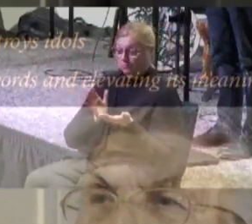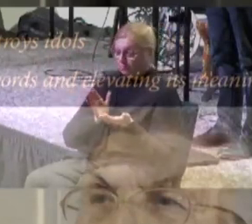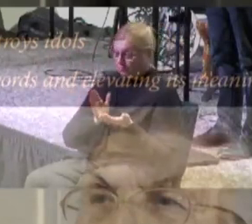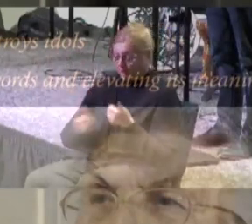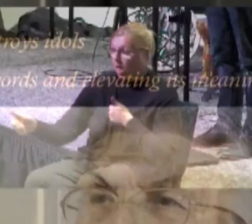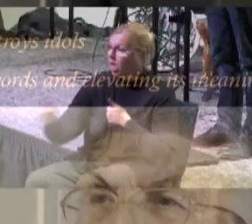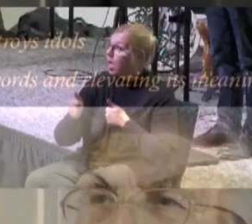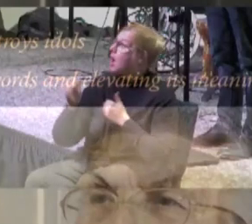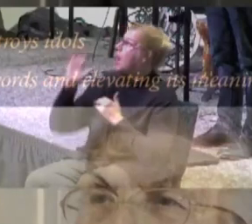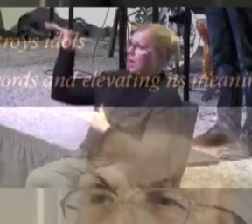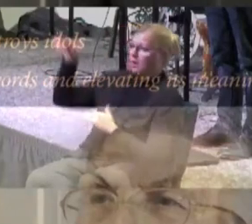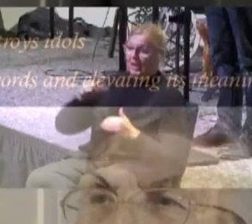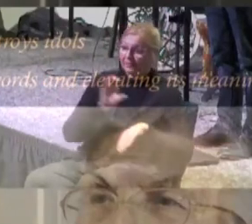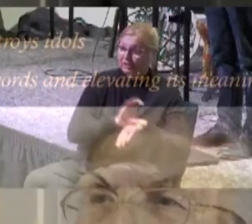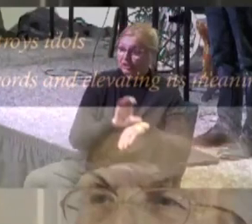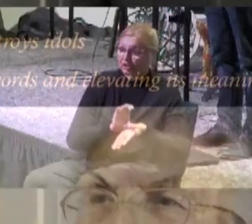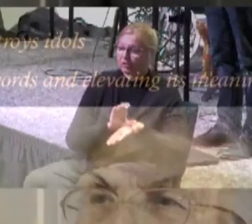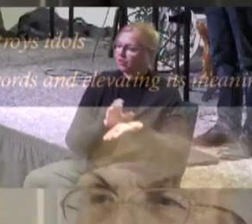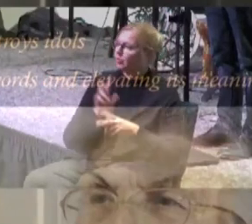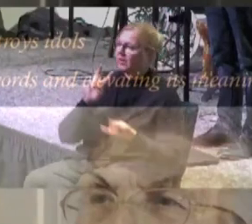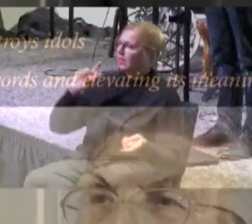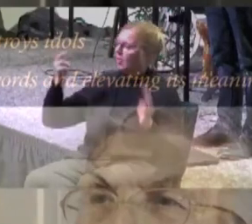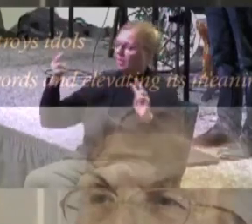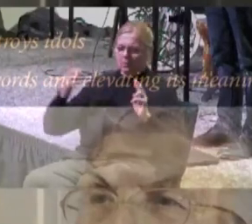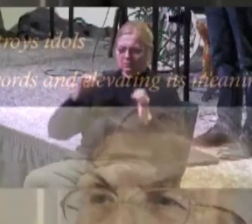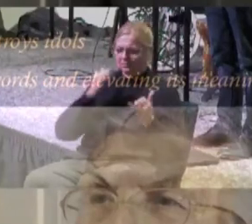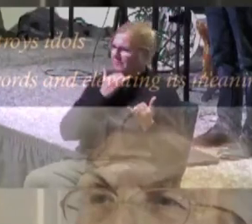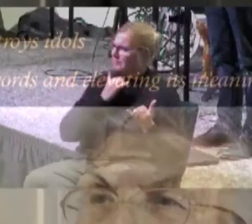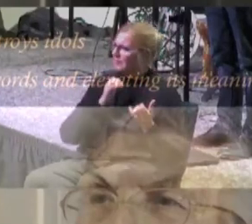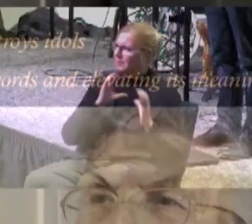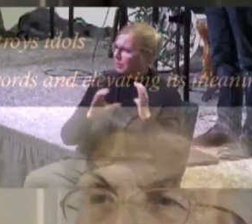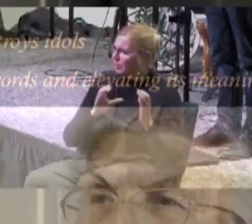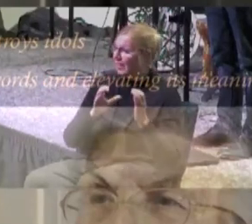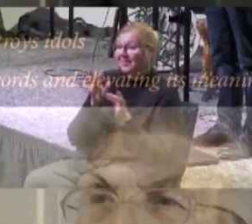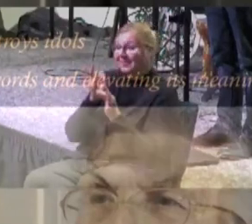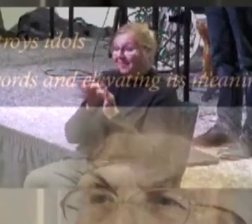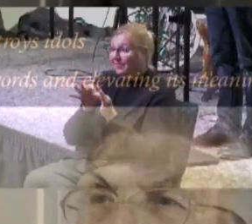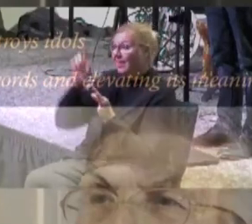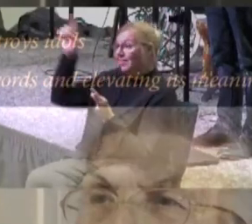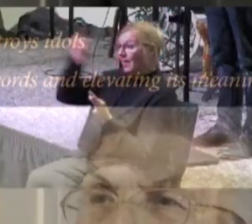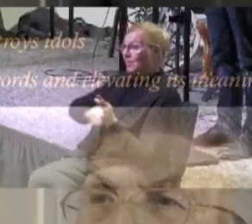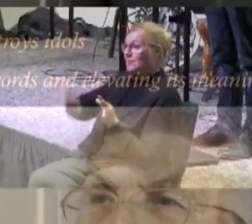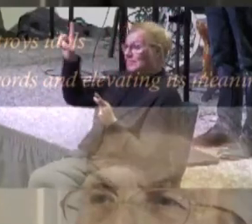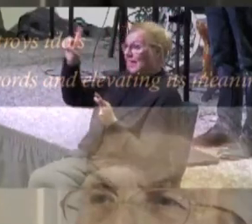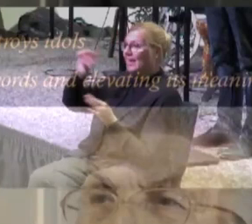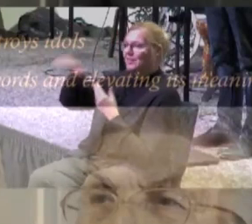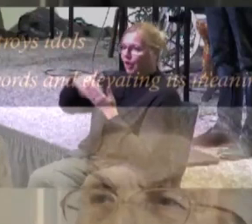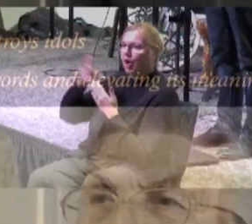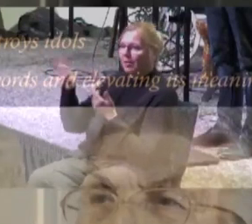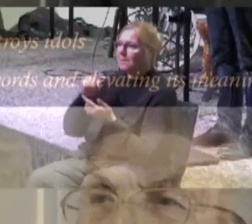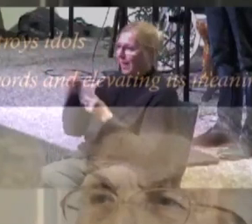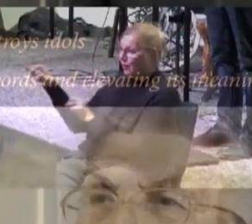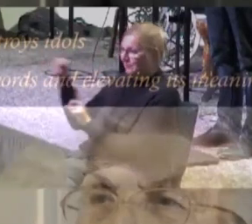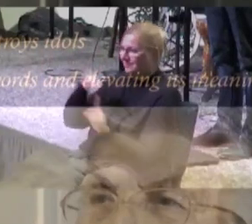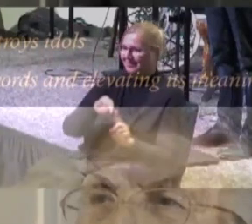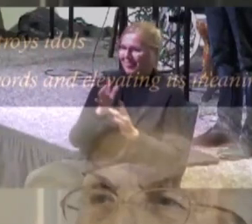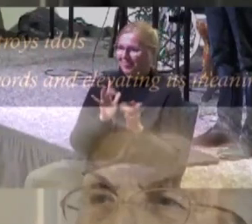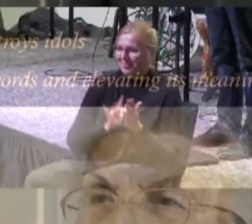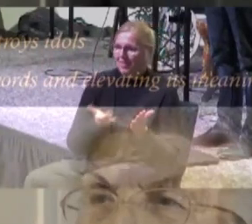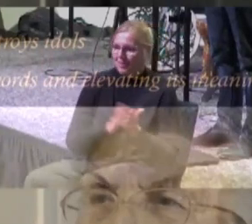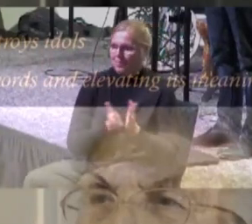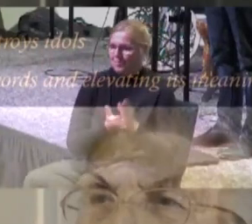may well have inadvertently communicated that faith in the Messiah really is all about a book.